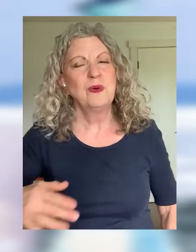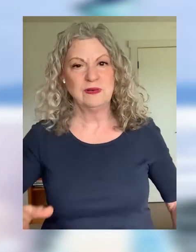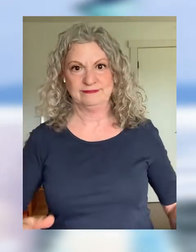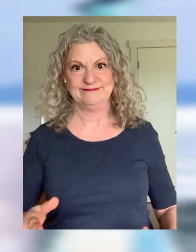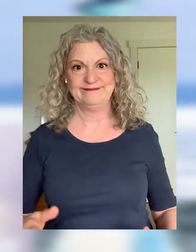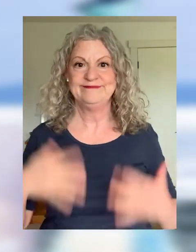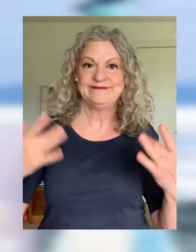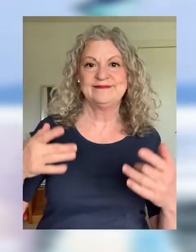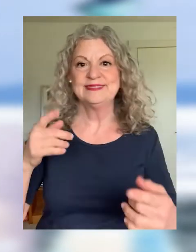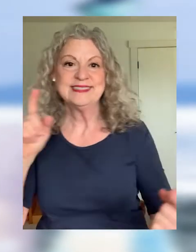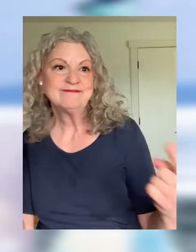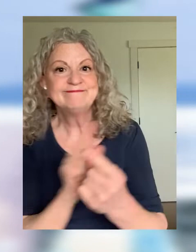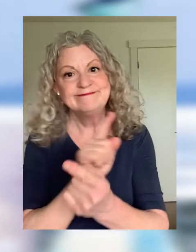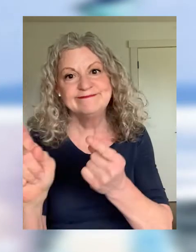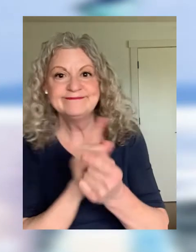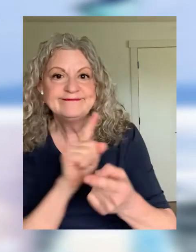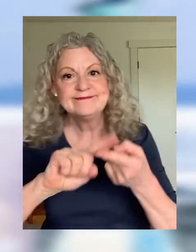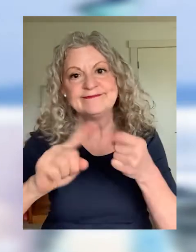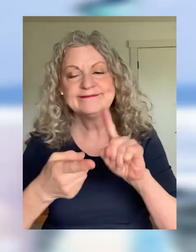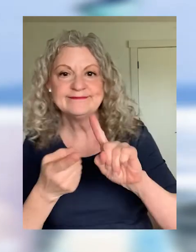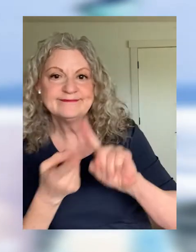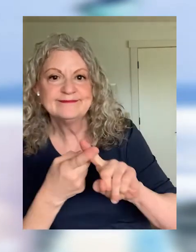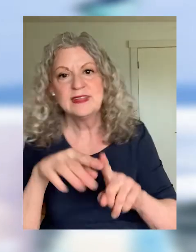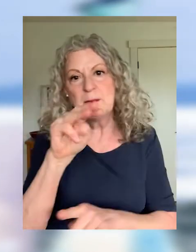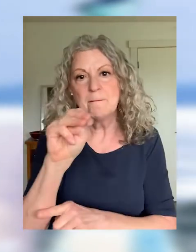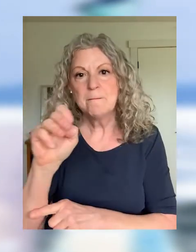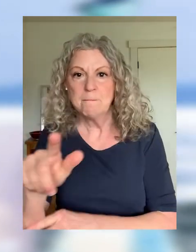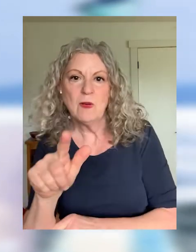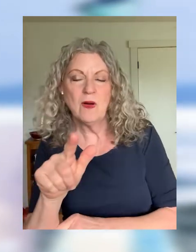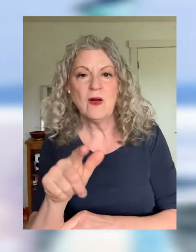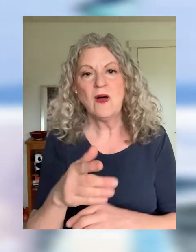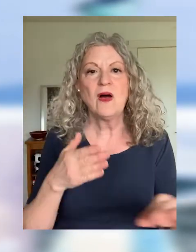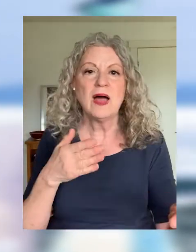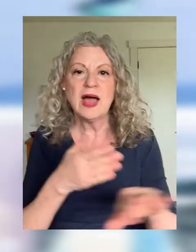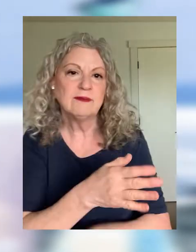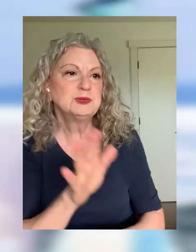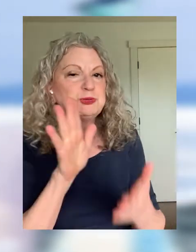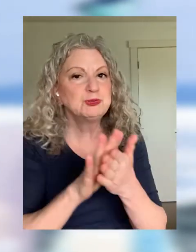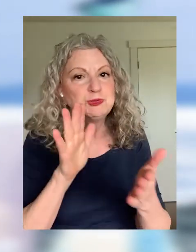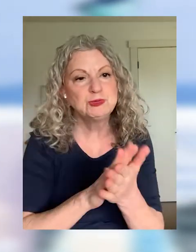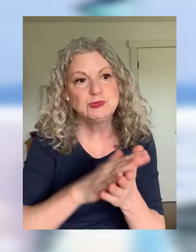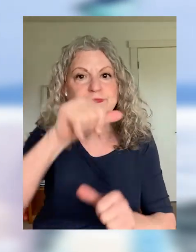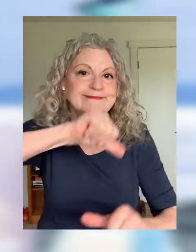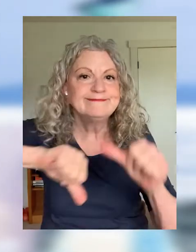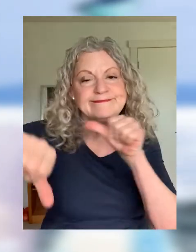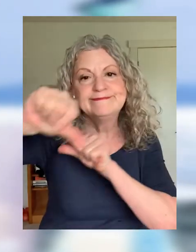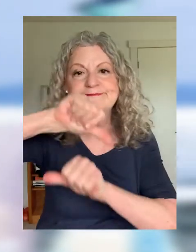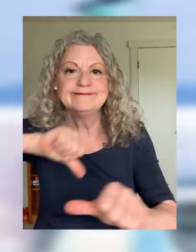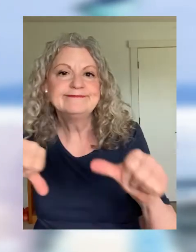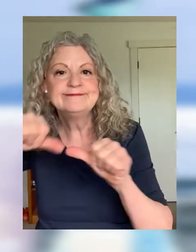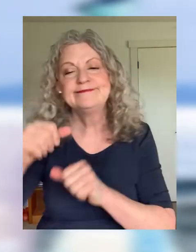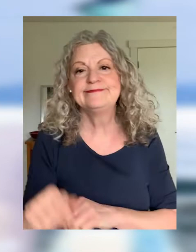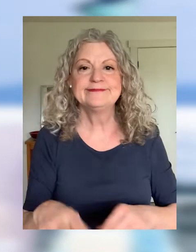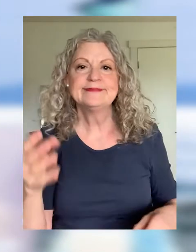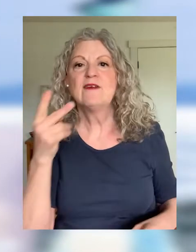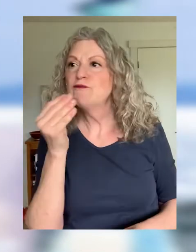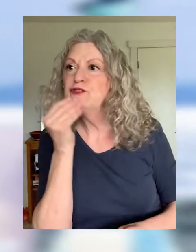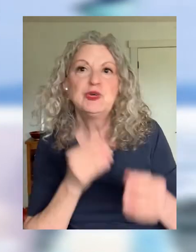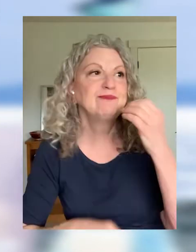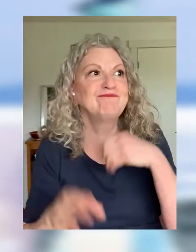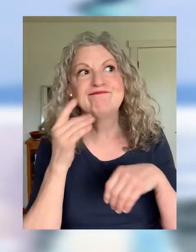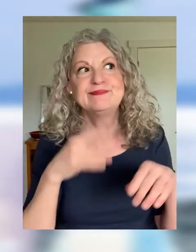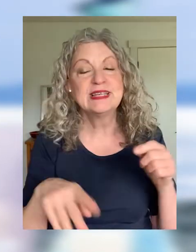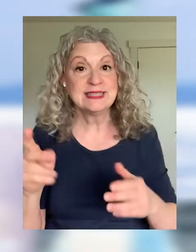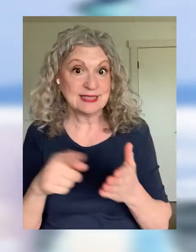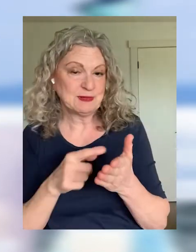I felt meeting my friends at the mall after school just to cruise the food court and hang out, be seen. Sometimes